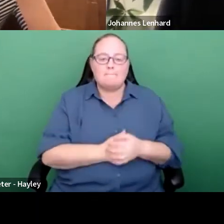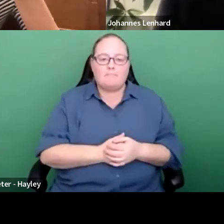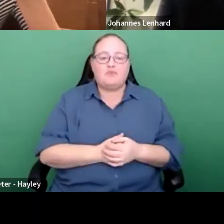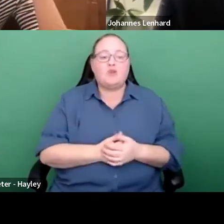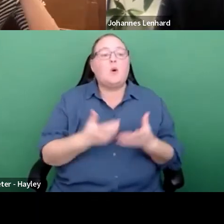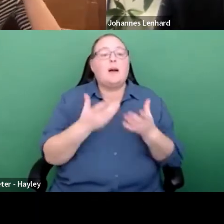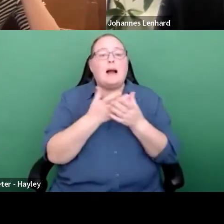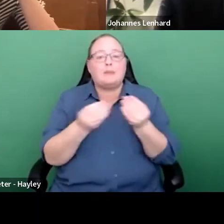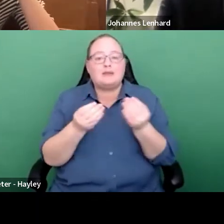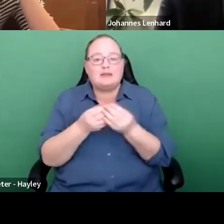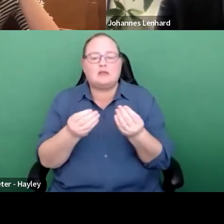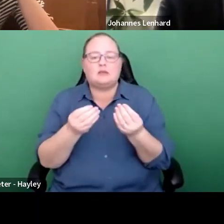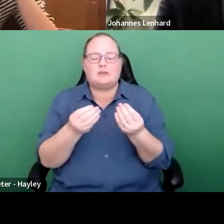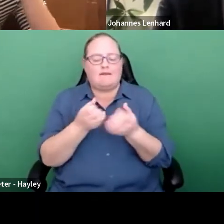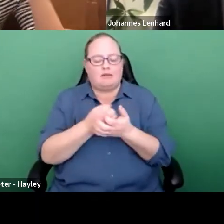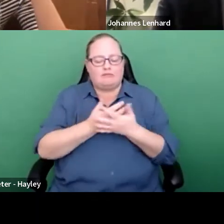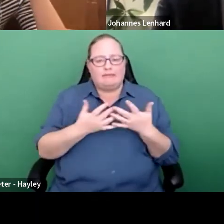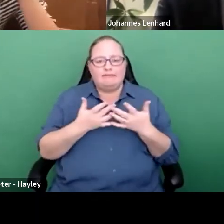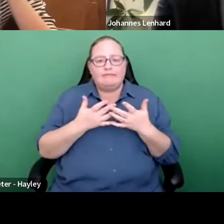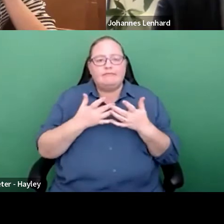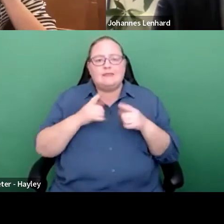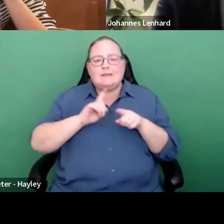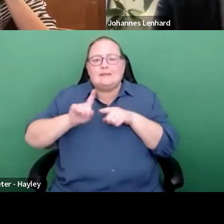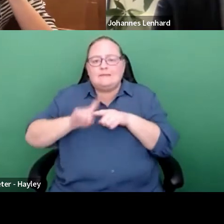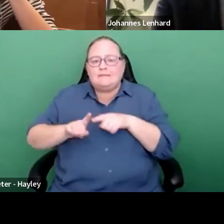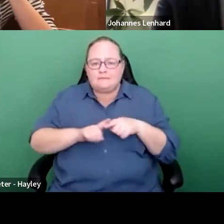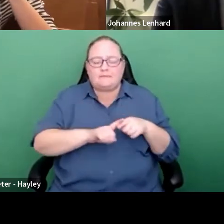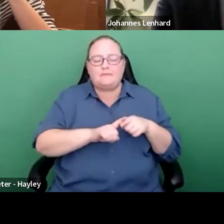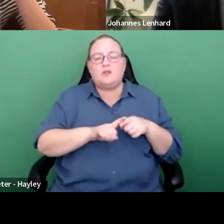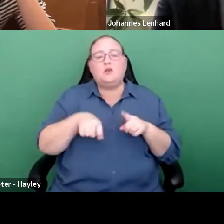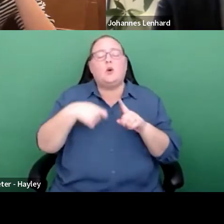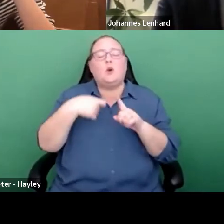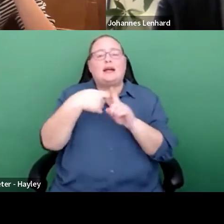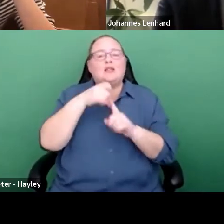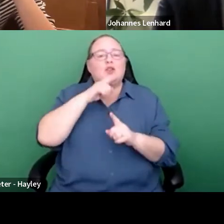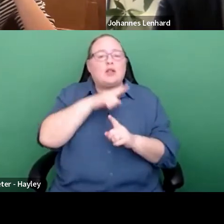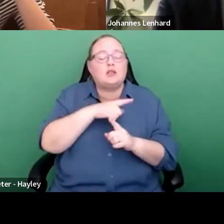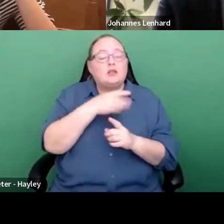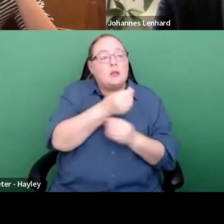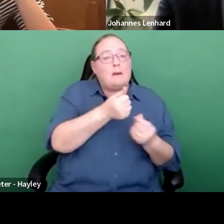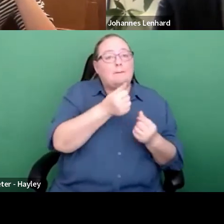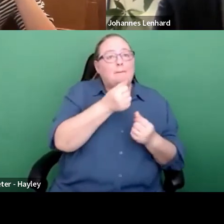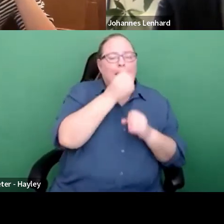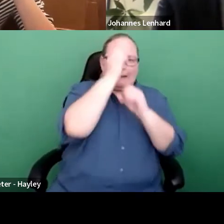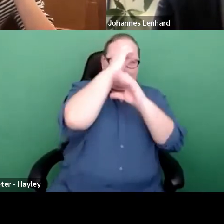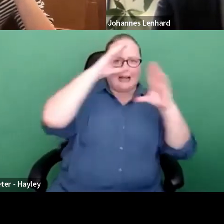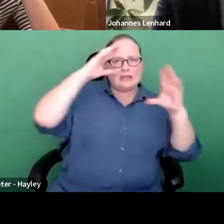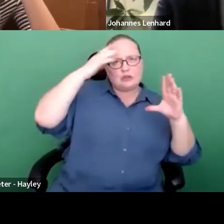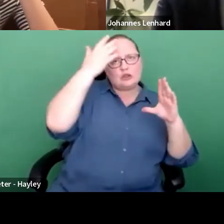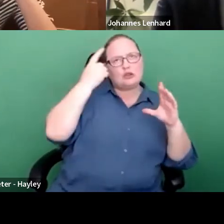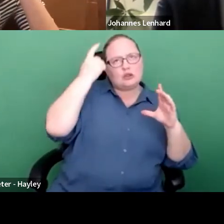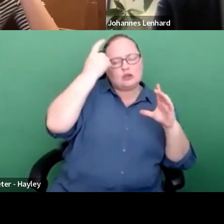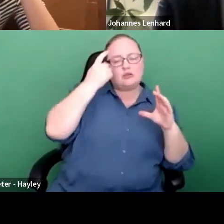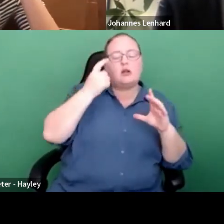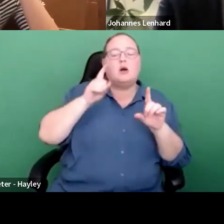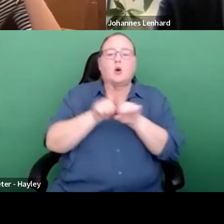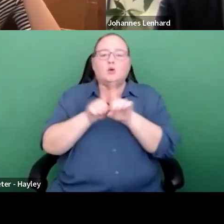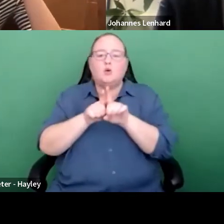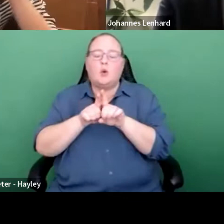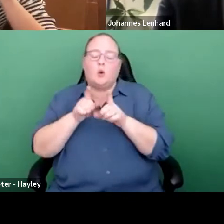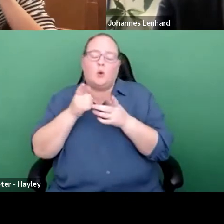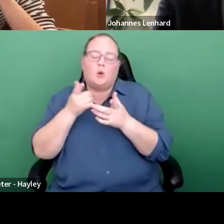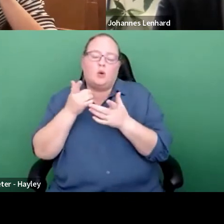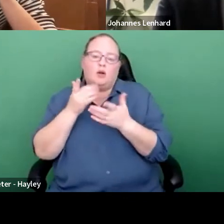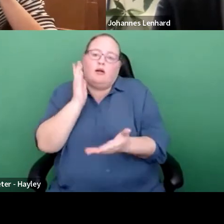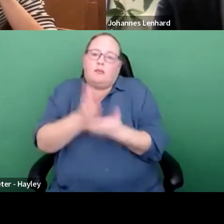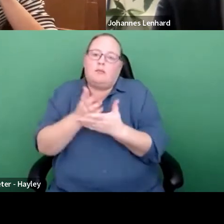and anticipated, like I just mentioned, in this borough of Kensington and Chelsea, where 10% homes are listed also as second homes for